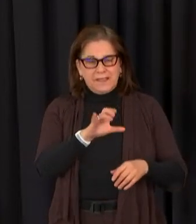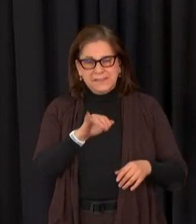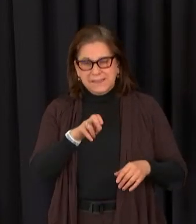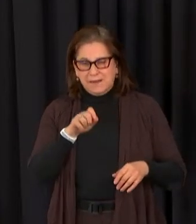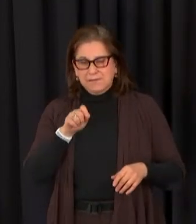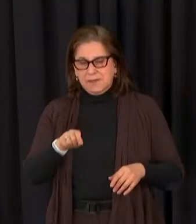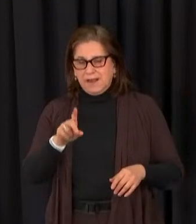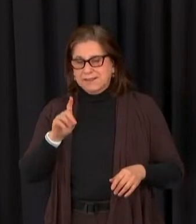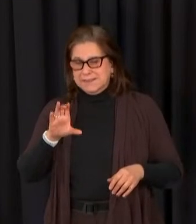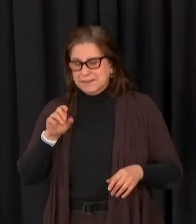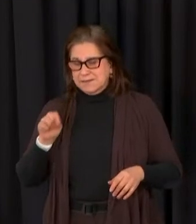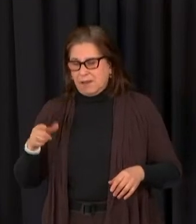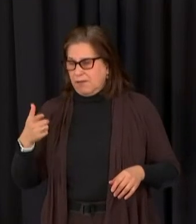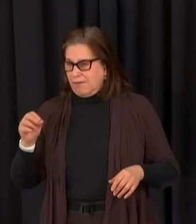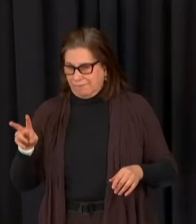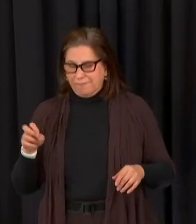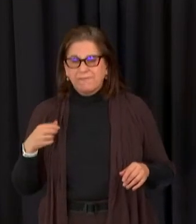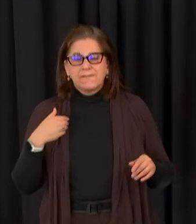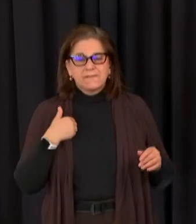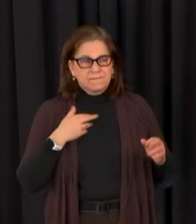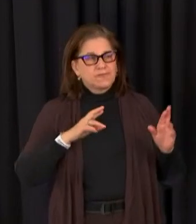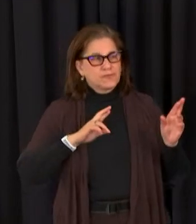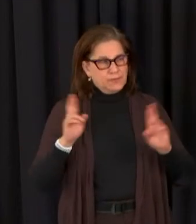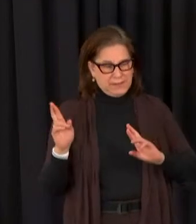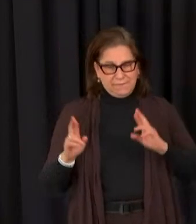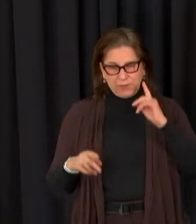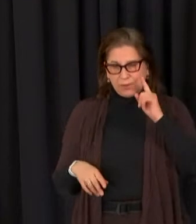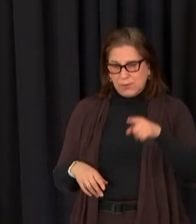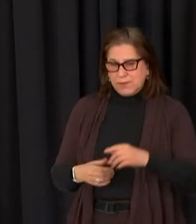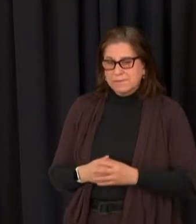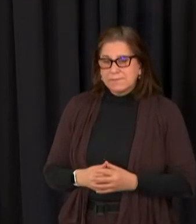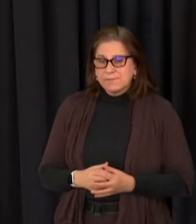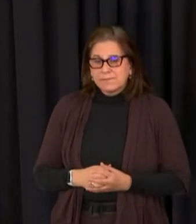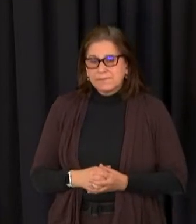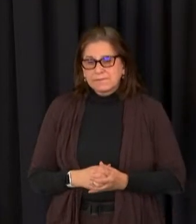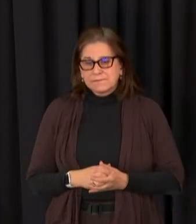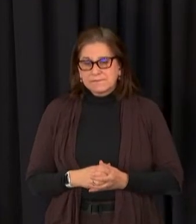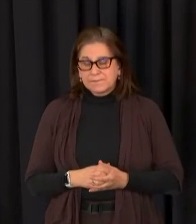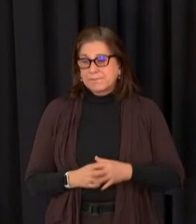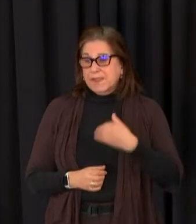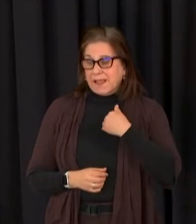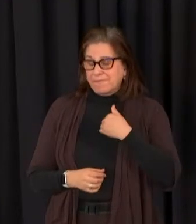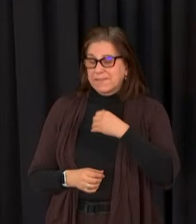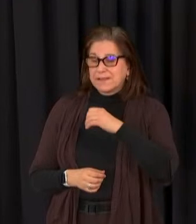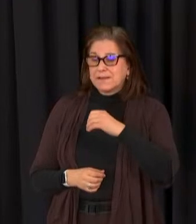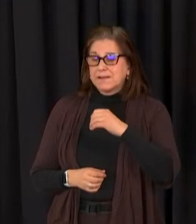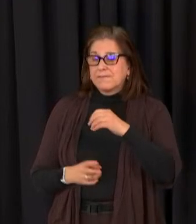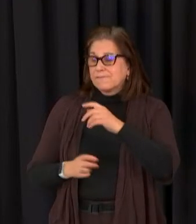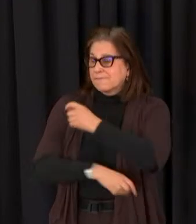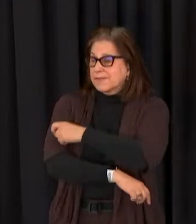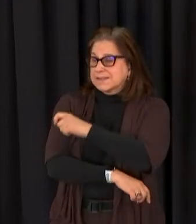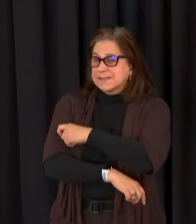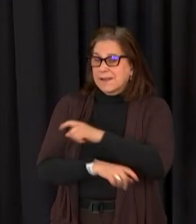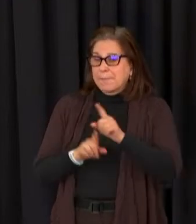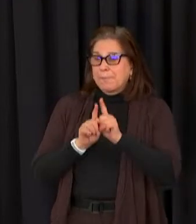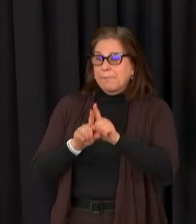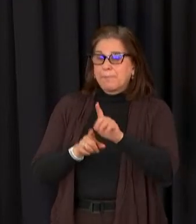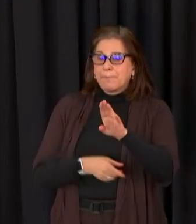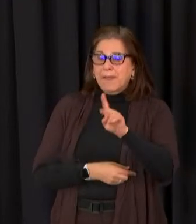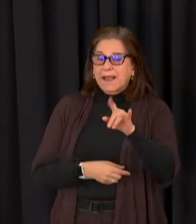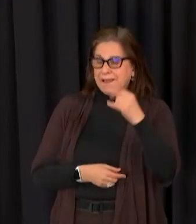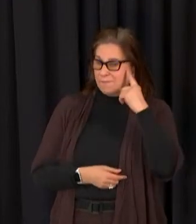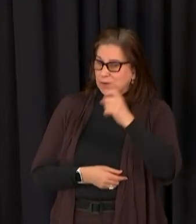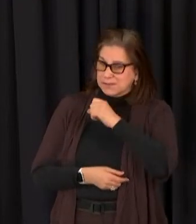So we, of course, have our Senior Vaccine Buddy program, but everyone who has a senior in their life should